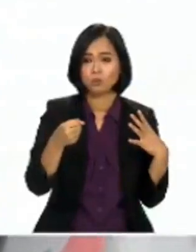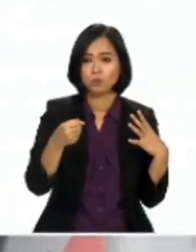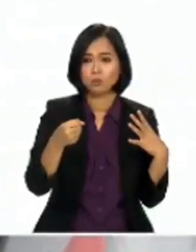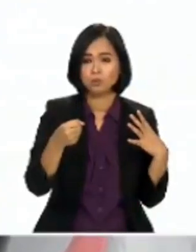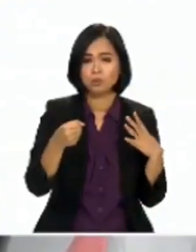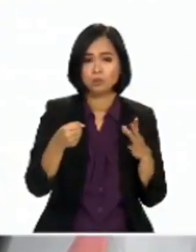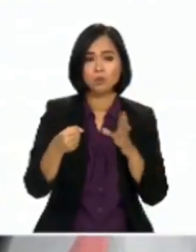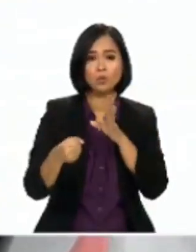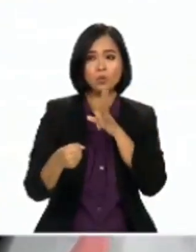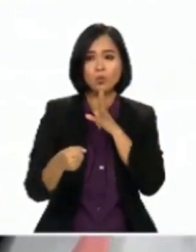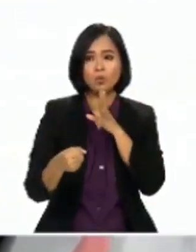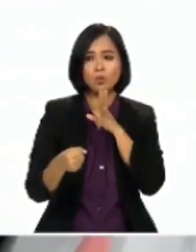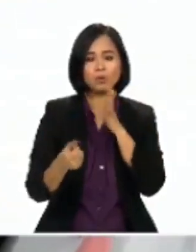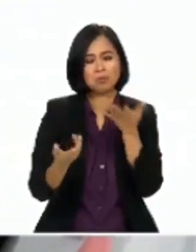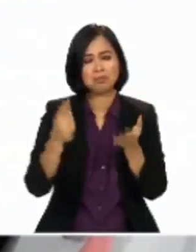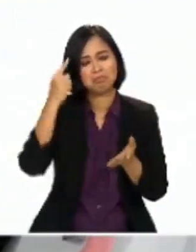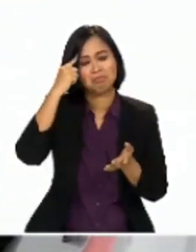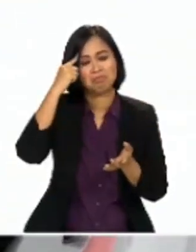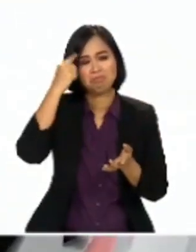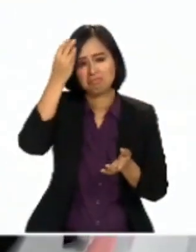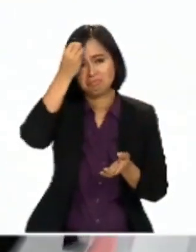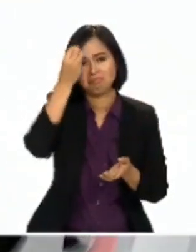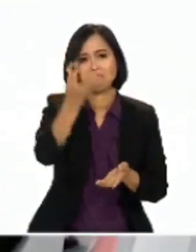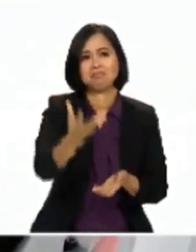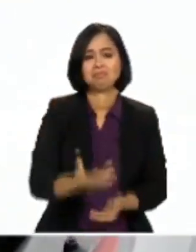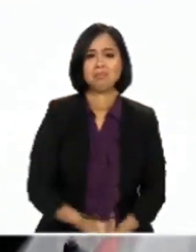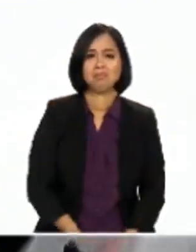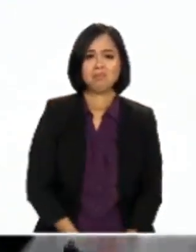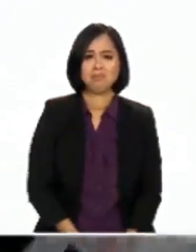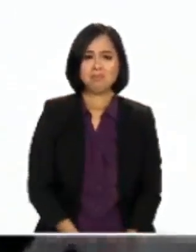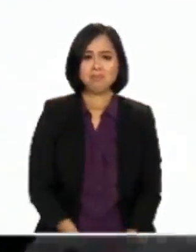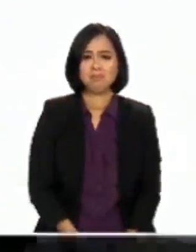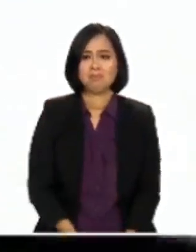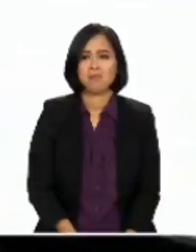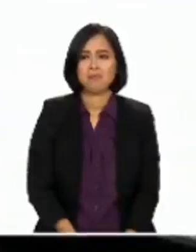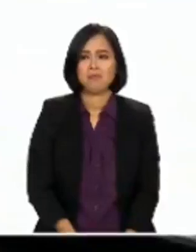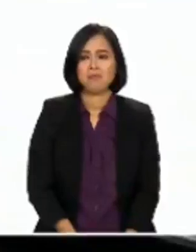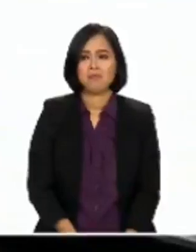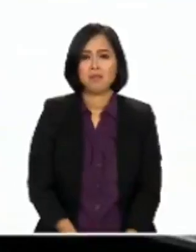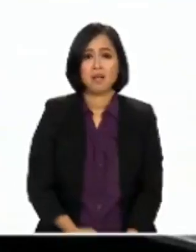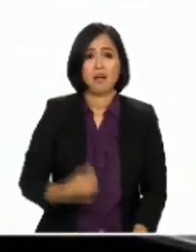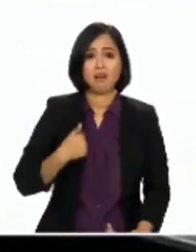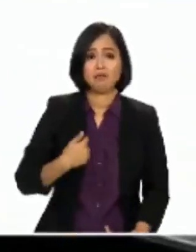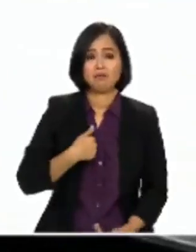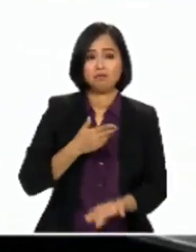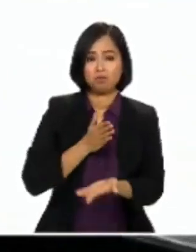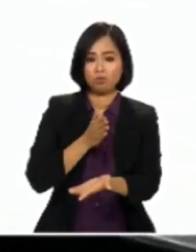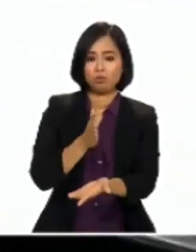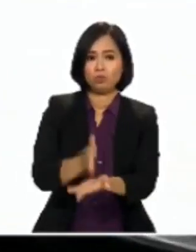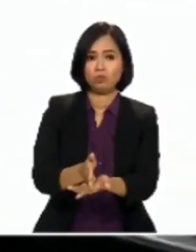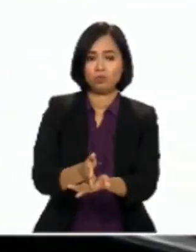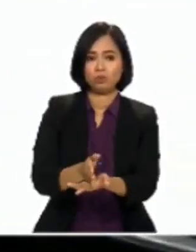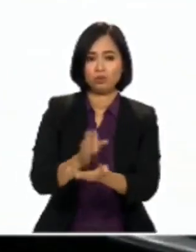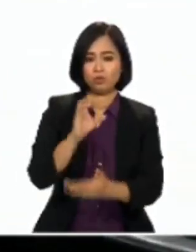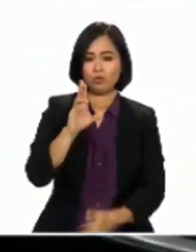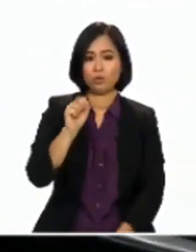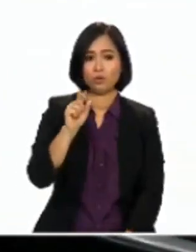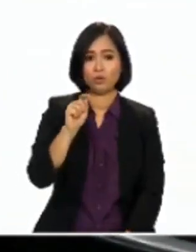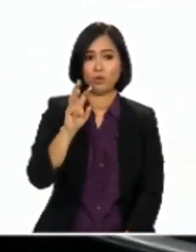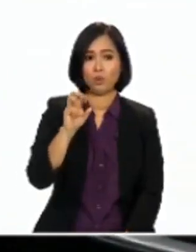magsalita lang ako kung anong sa isip ko. I went to the Bureau of Customs 2 weeks